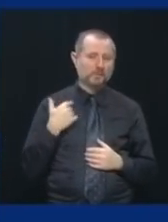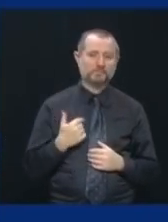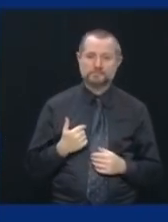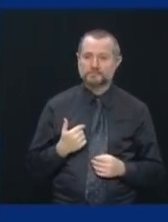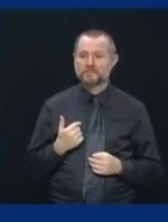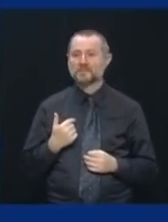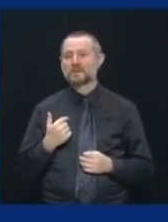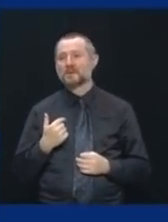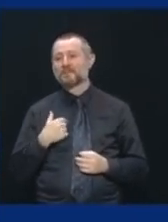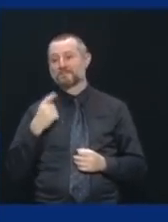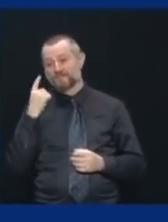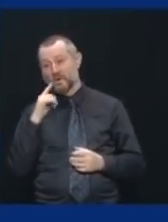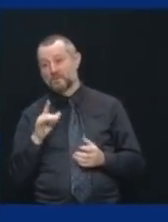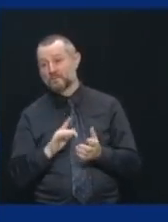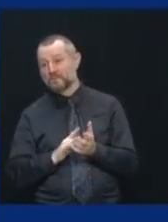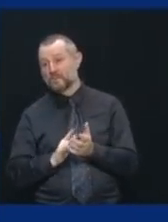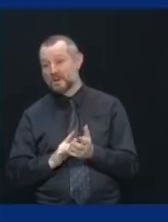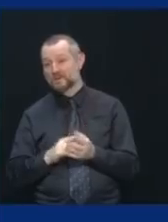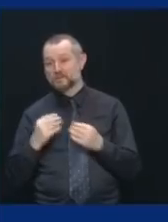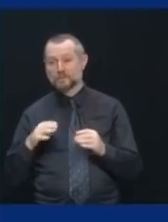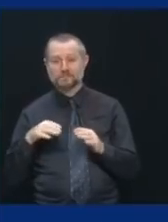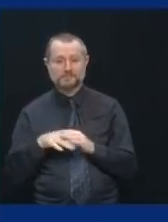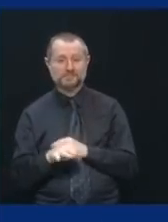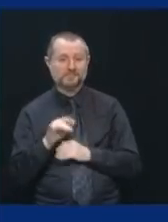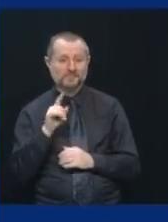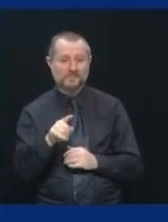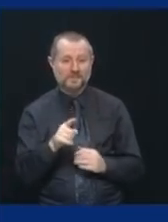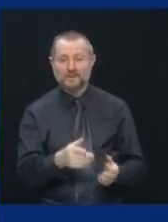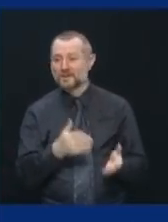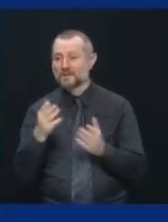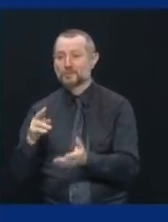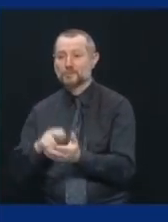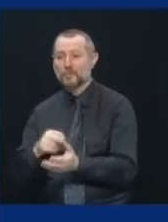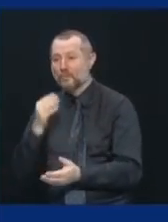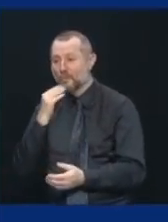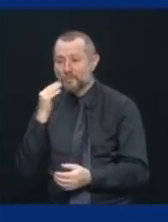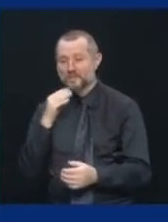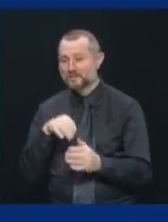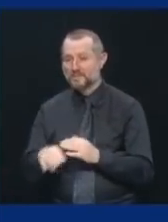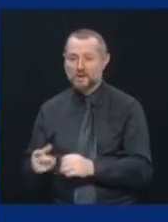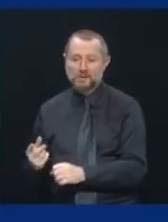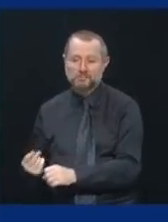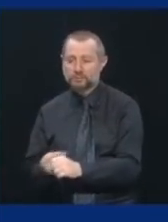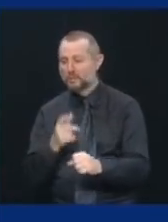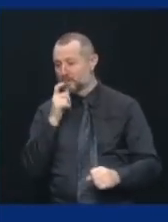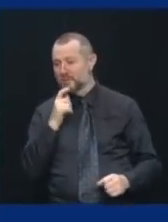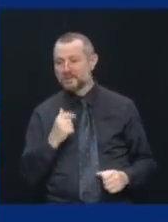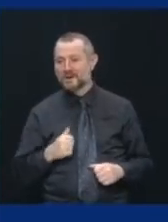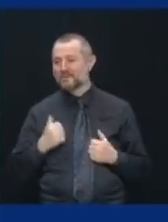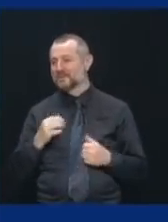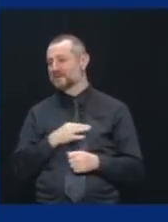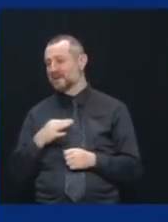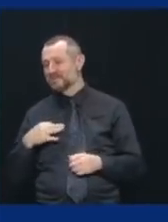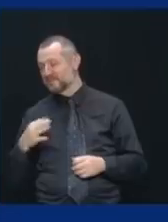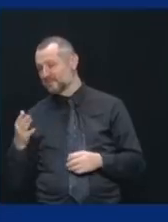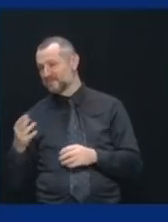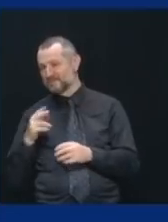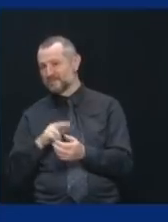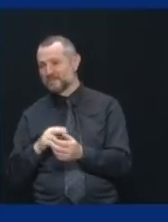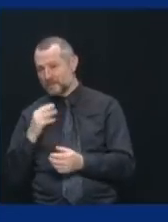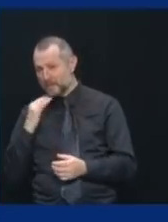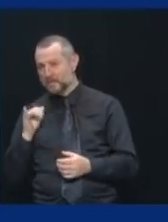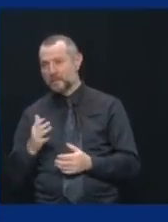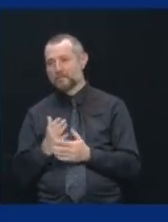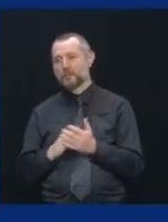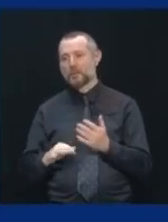has pharmacies doing nursing homes and nursing home staff. And part of that comes from the state's